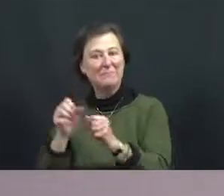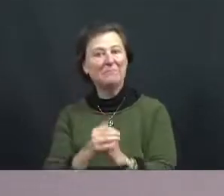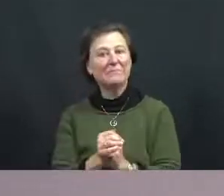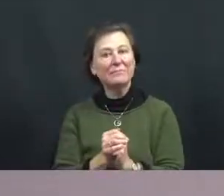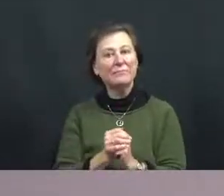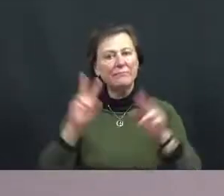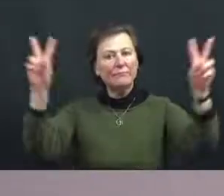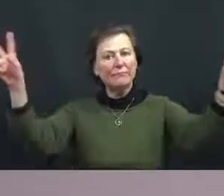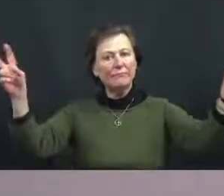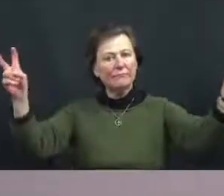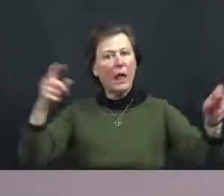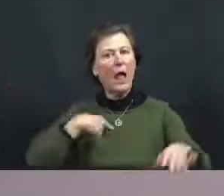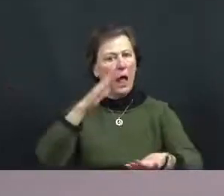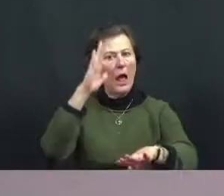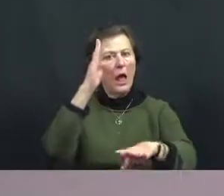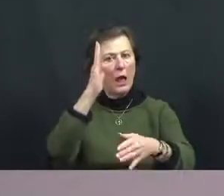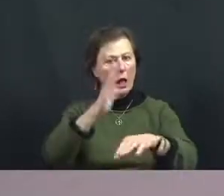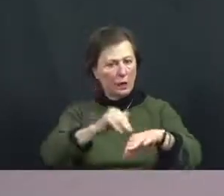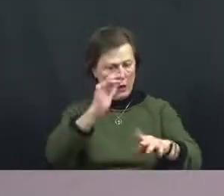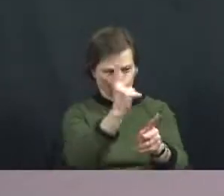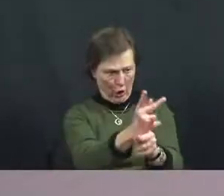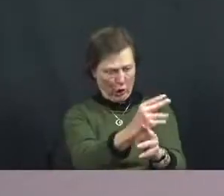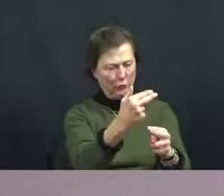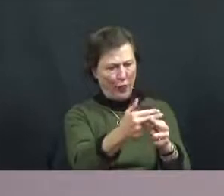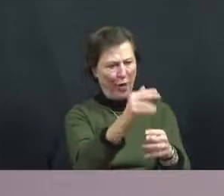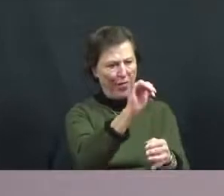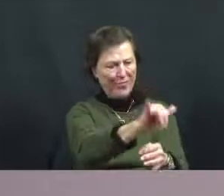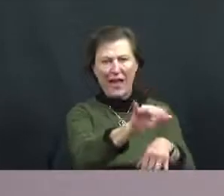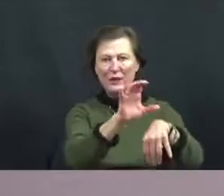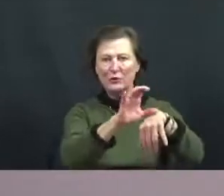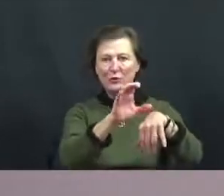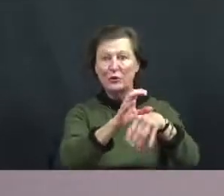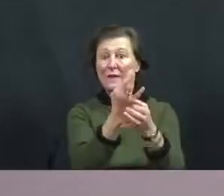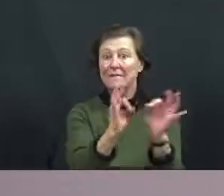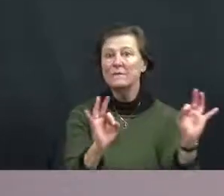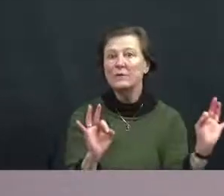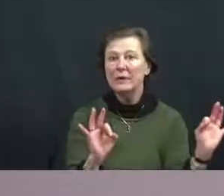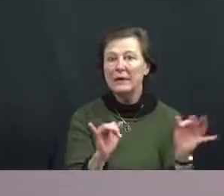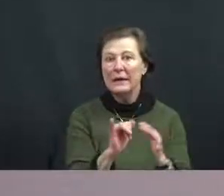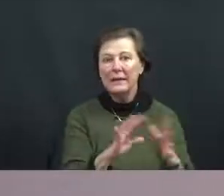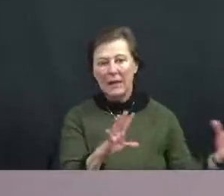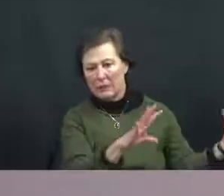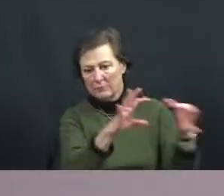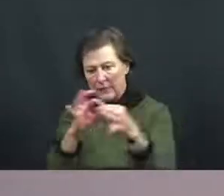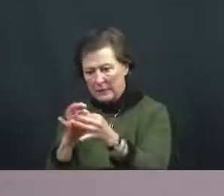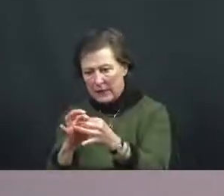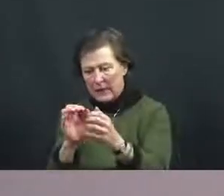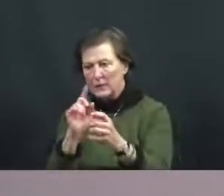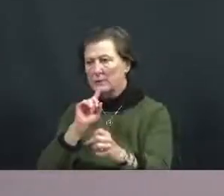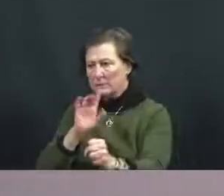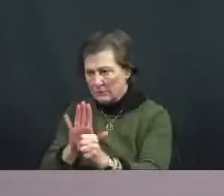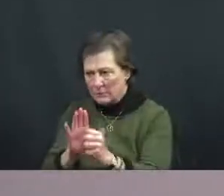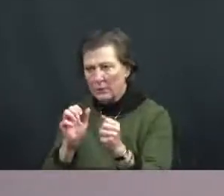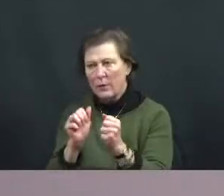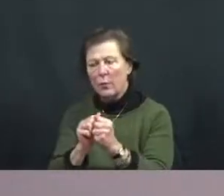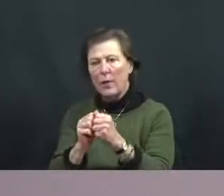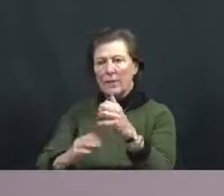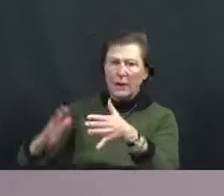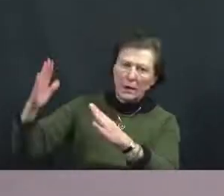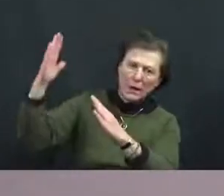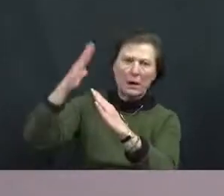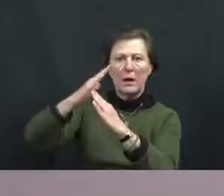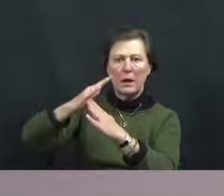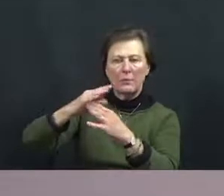I call that church free, which enters into covenant with the ultimate source of existence,